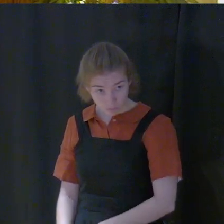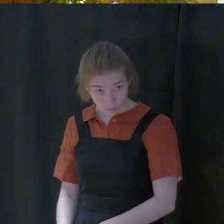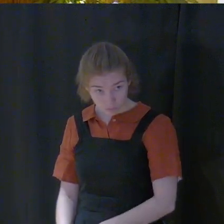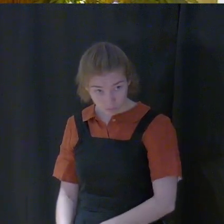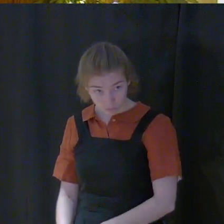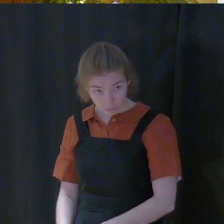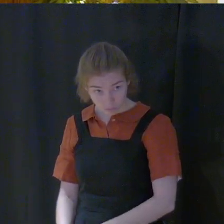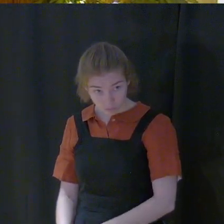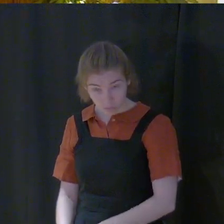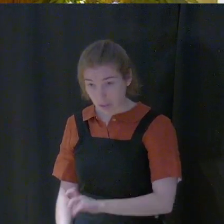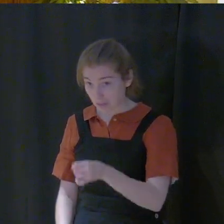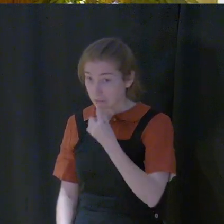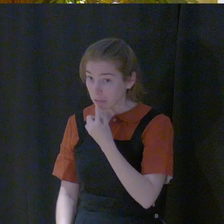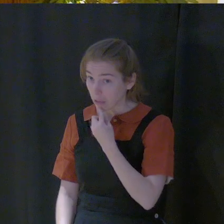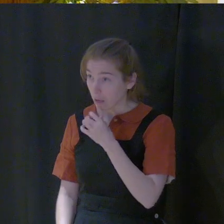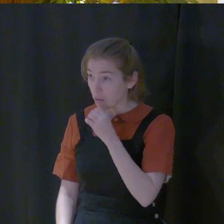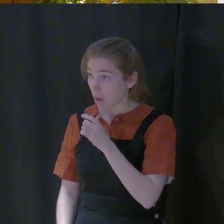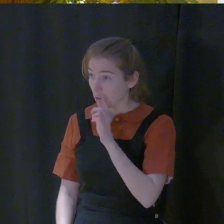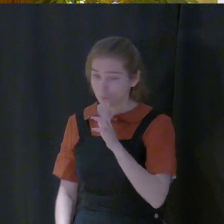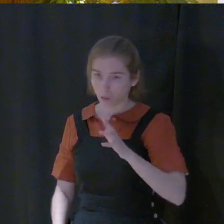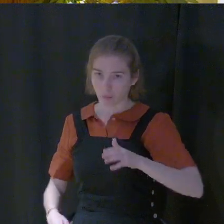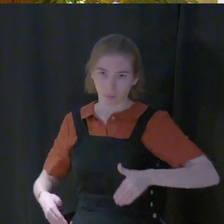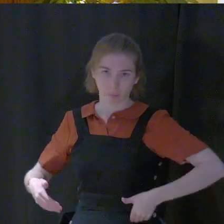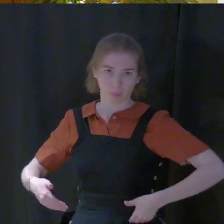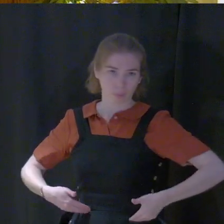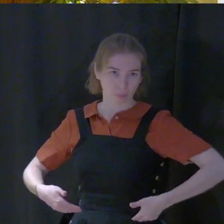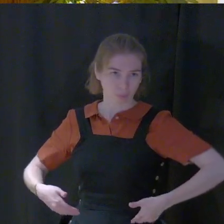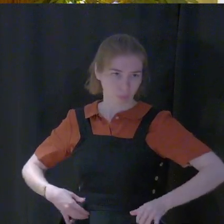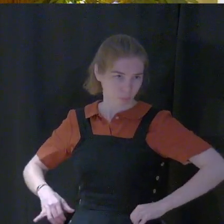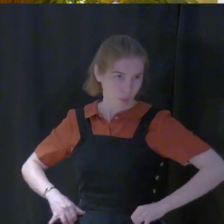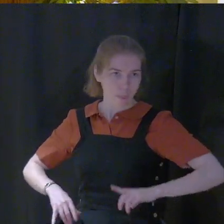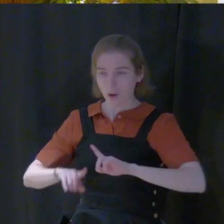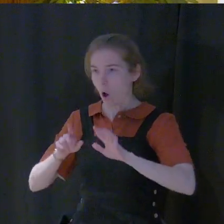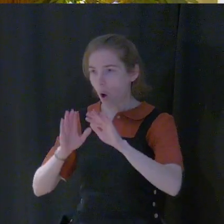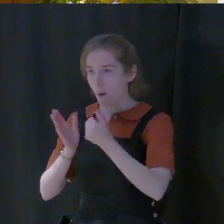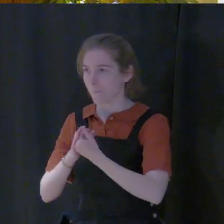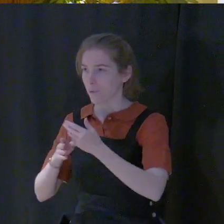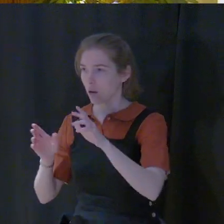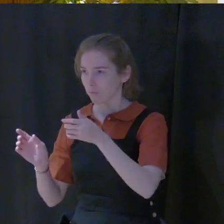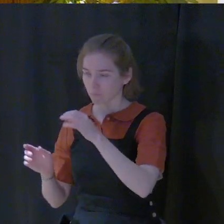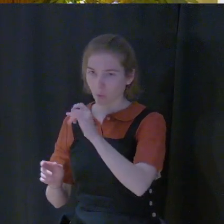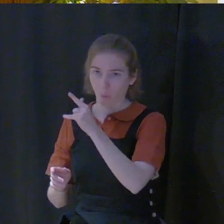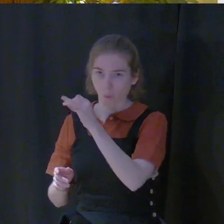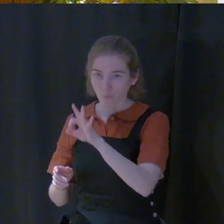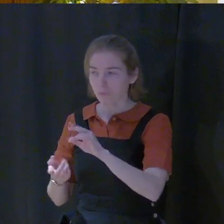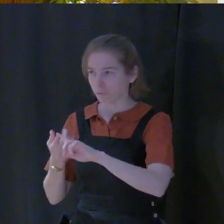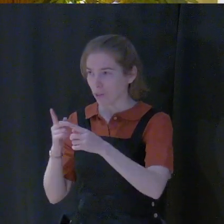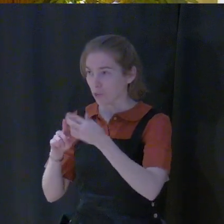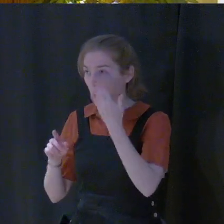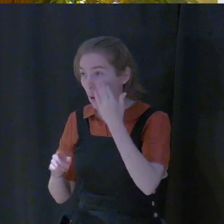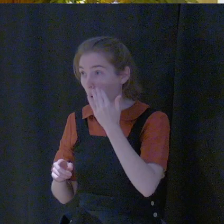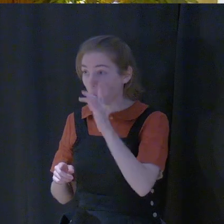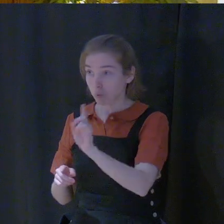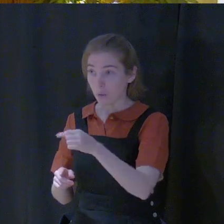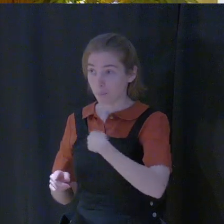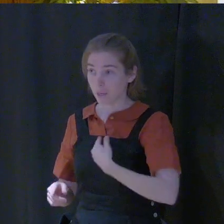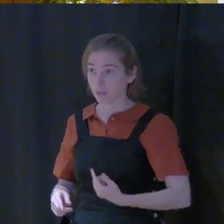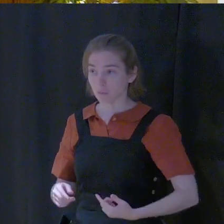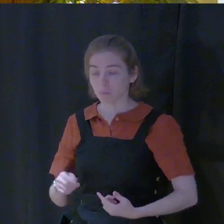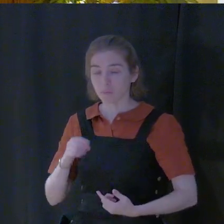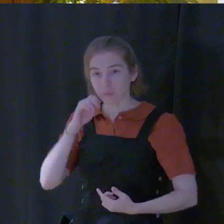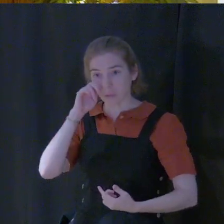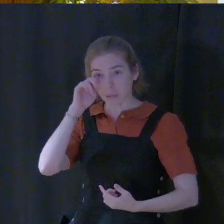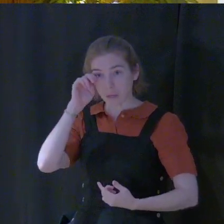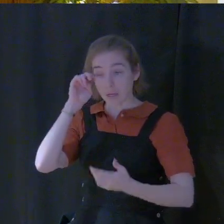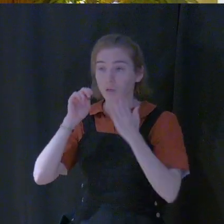I can say this, and not to boast, but every one of my golfing friends know where I am right now this morning. Because even